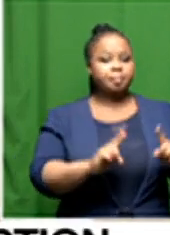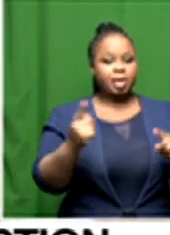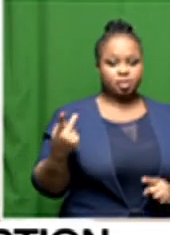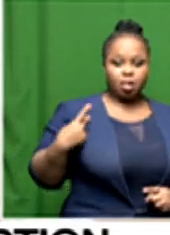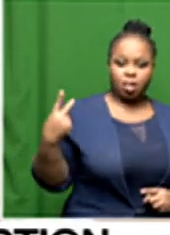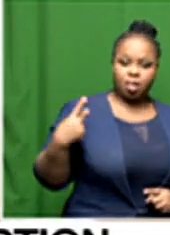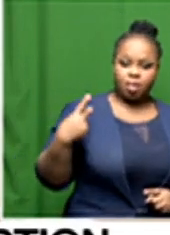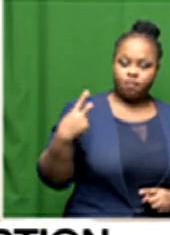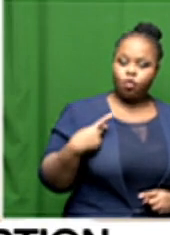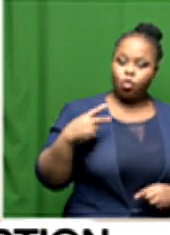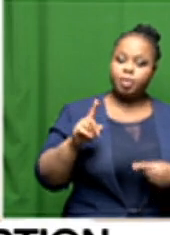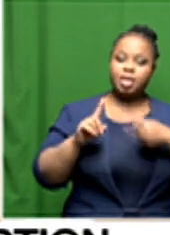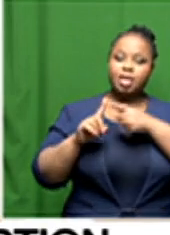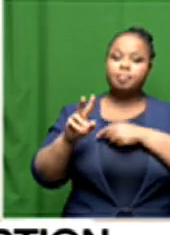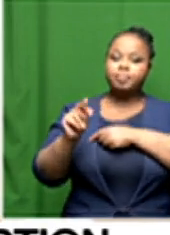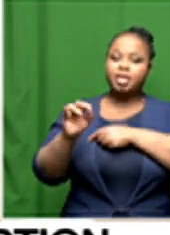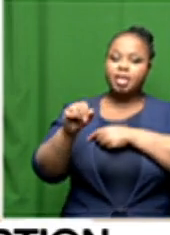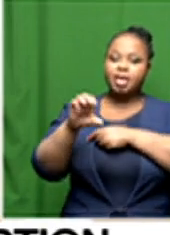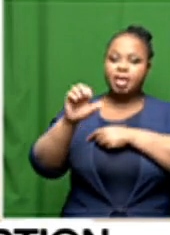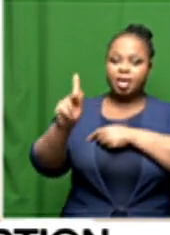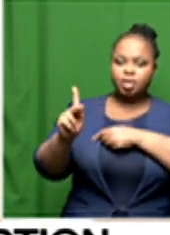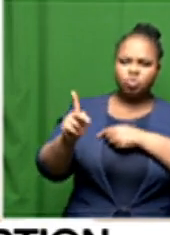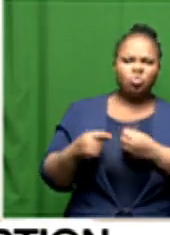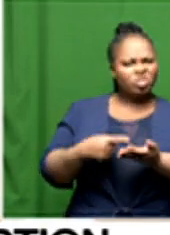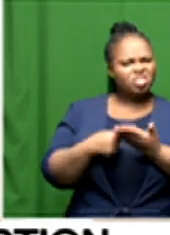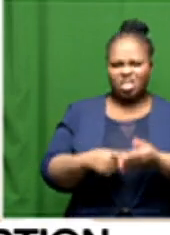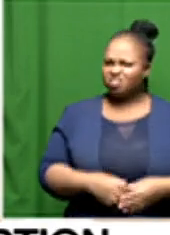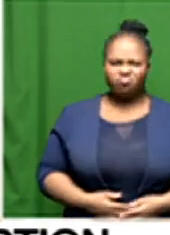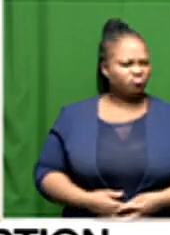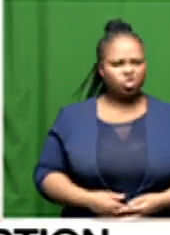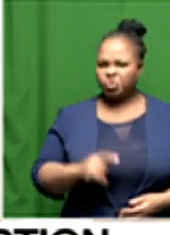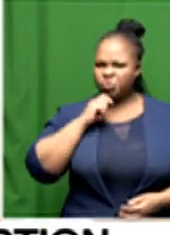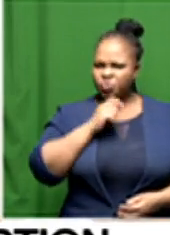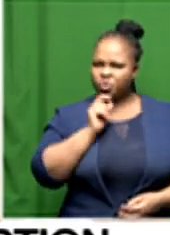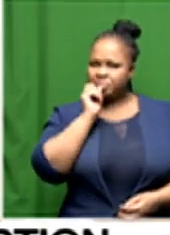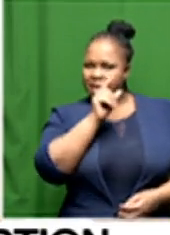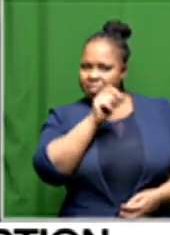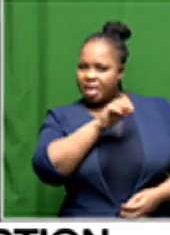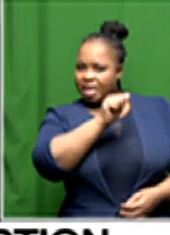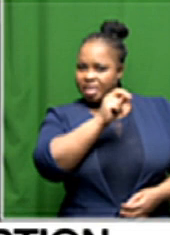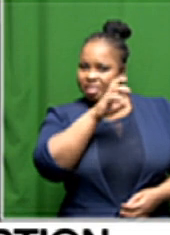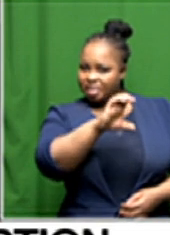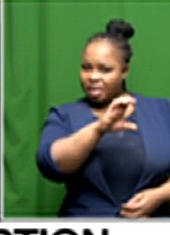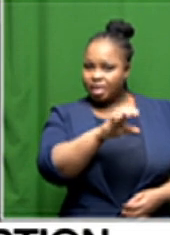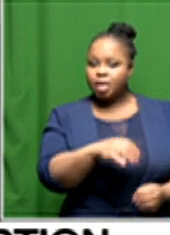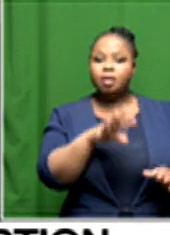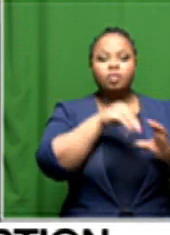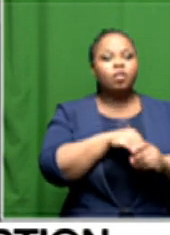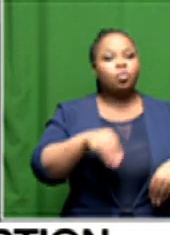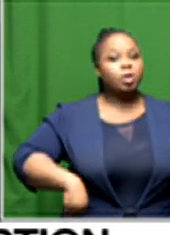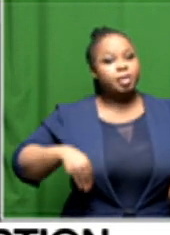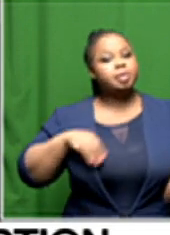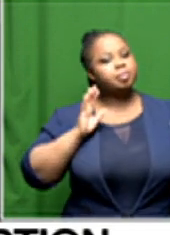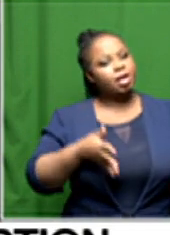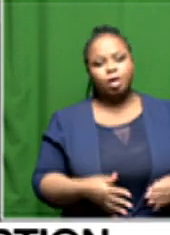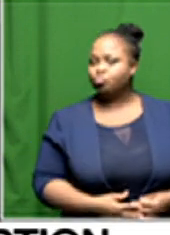had a discussion over many years about how this simply wasn't true, that it was only the ANC that was involved in corruption, and the fact that, you